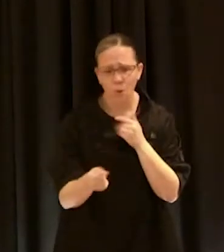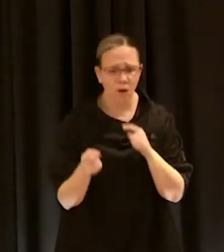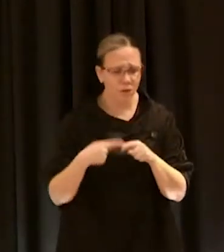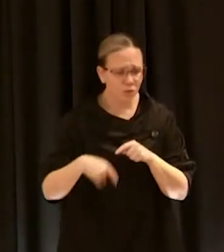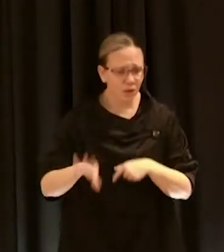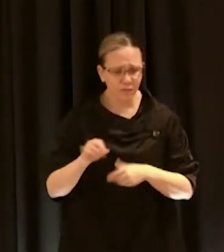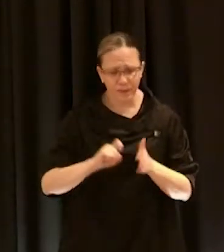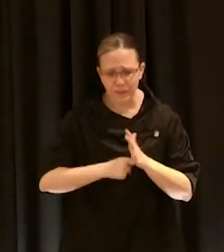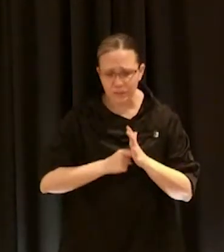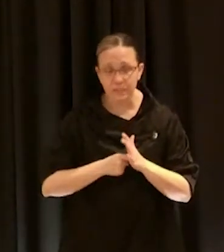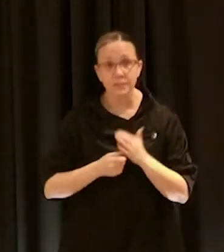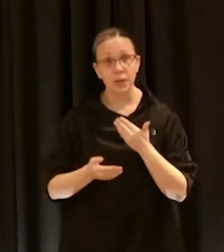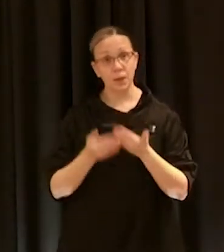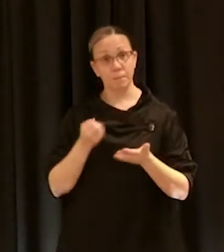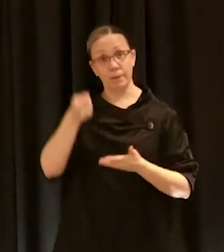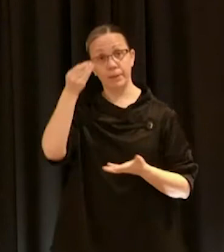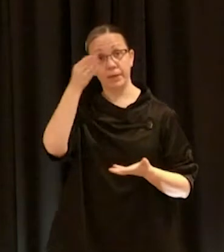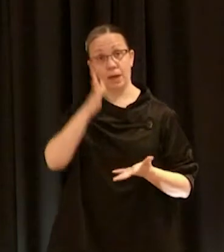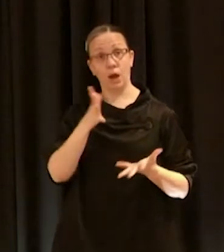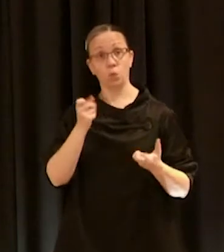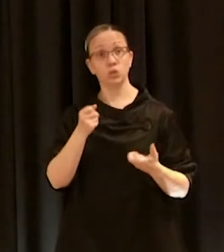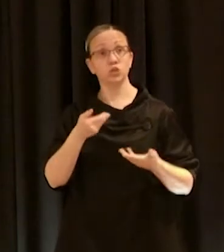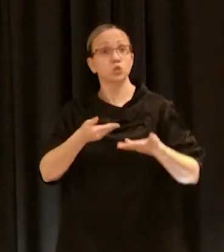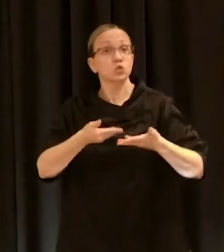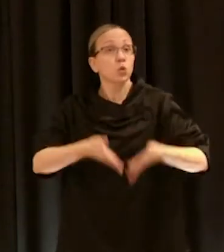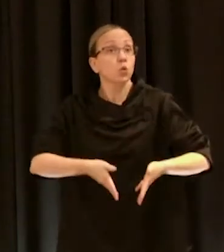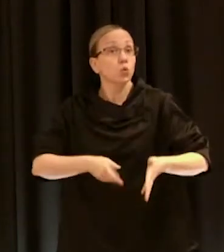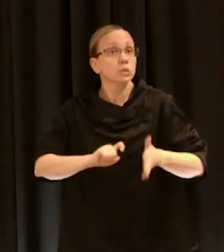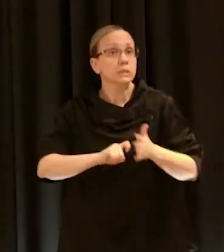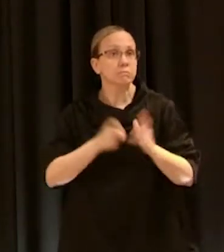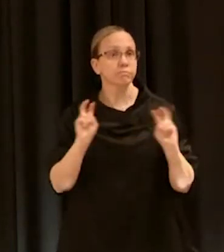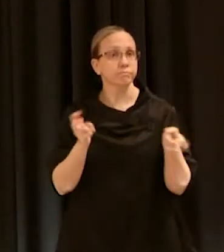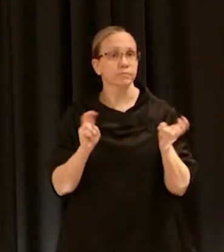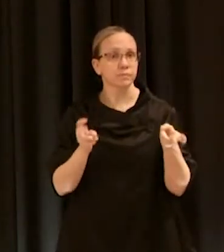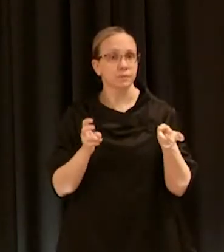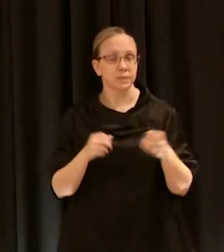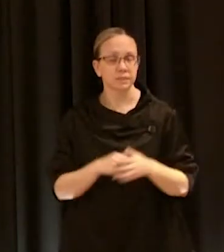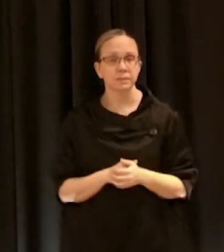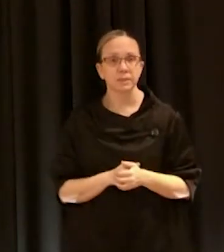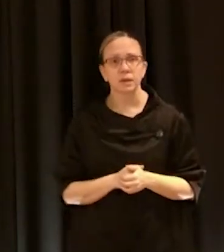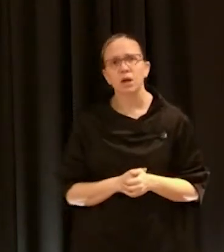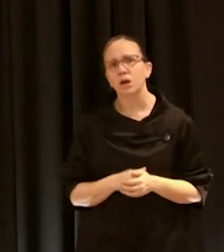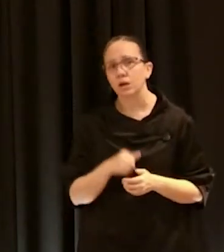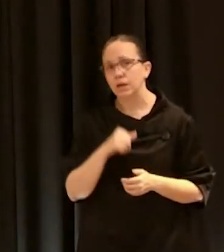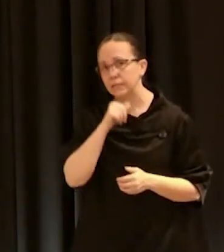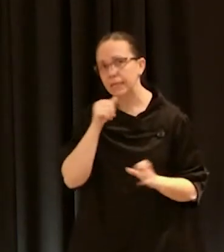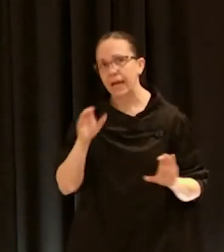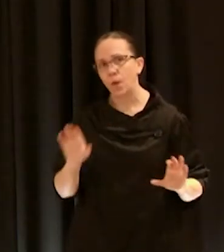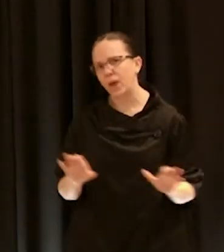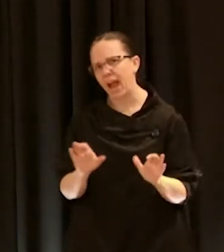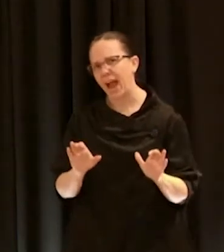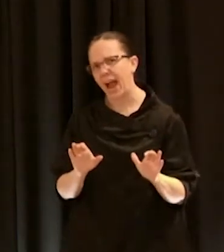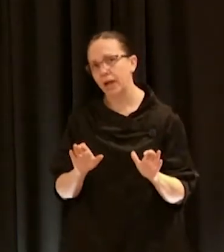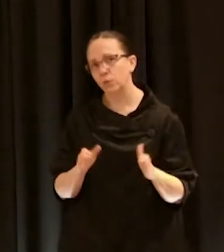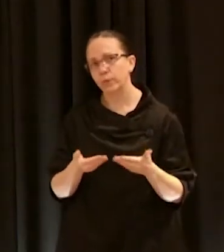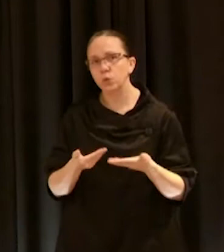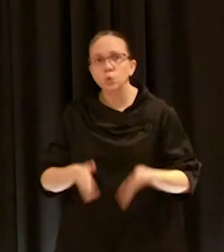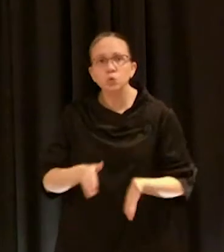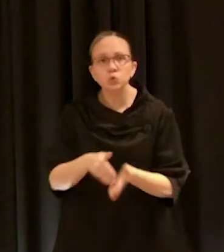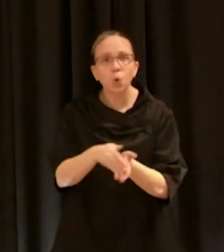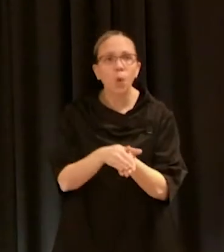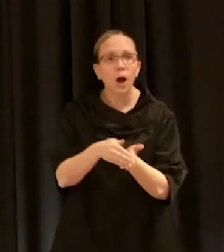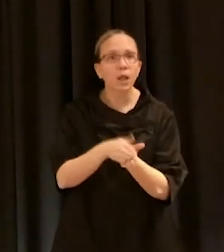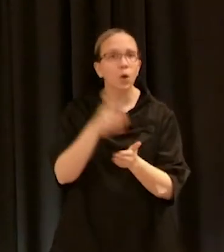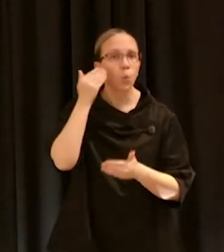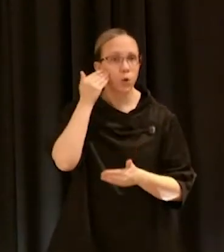I find those keys. Maybe God wanted you to lose those keys. Now, it's not how we act when we lose the key to our car. It's not how we act when we lose our wallet, because we